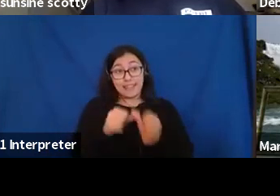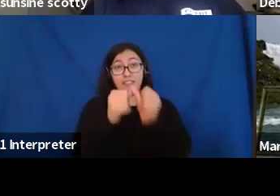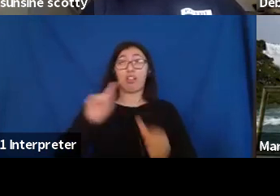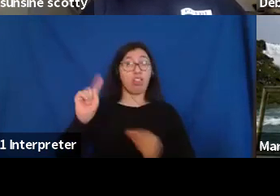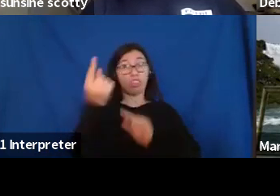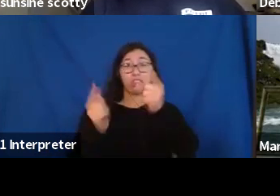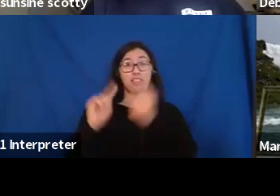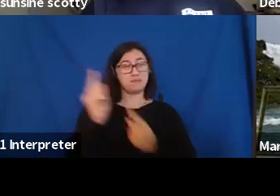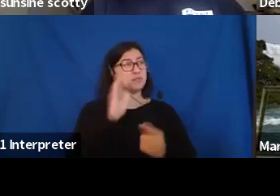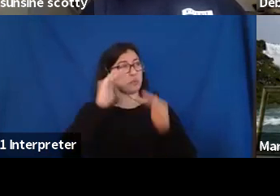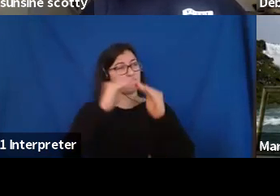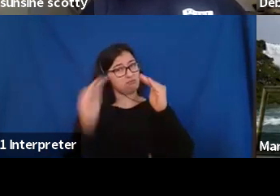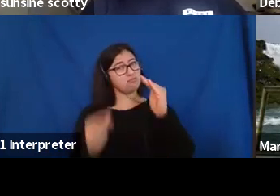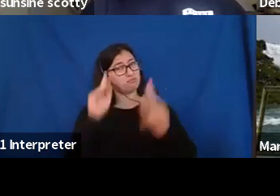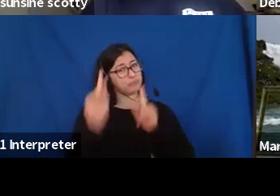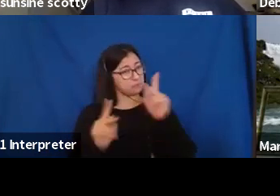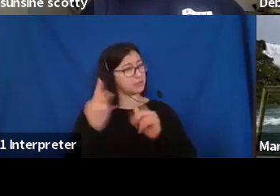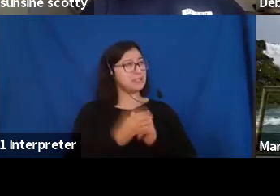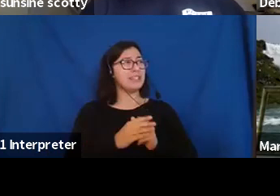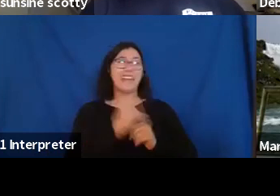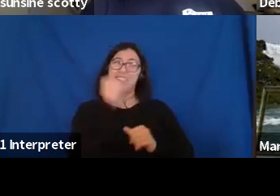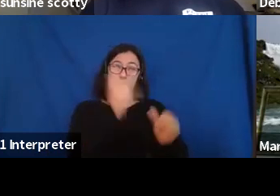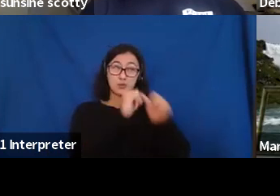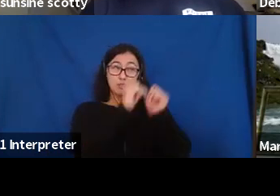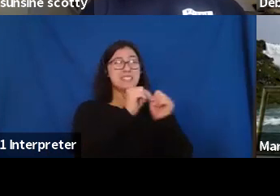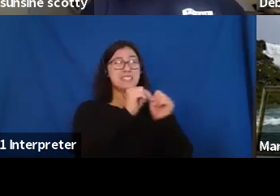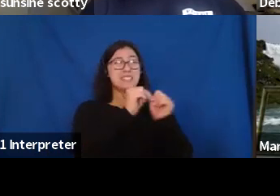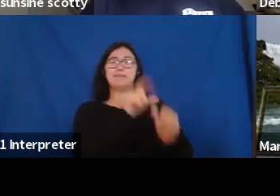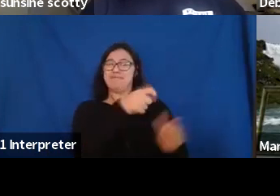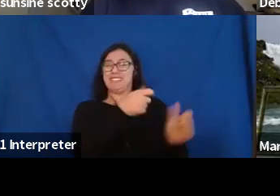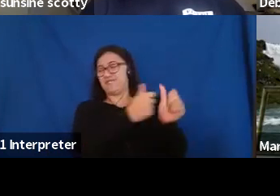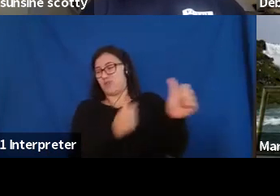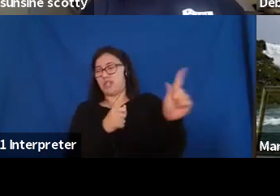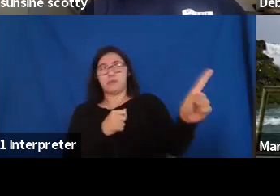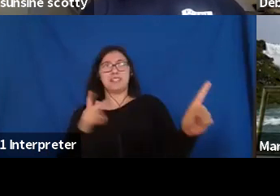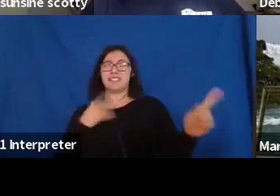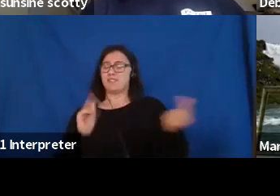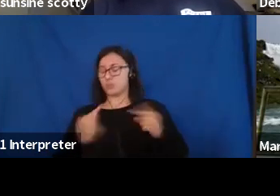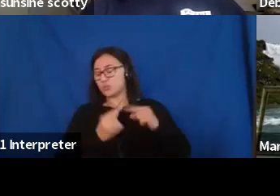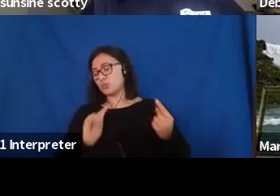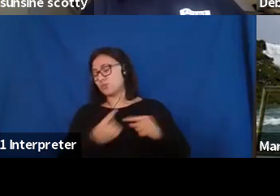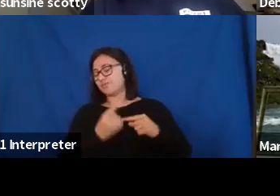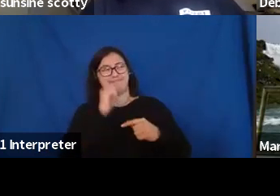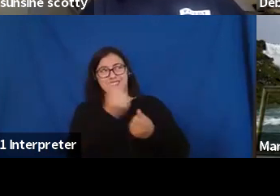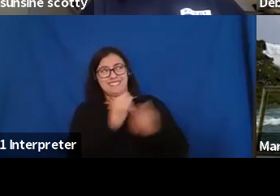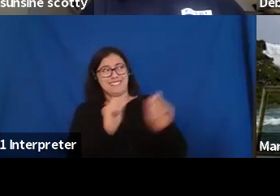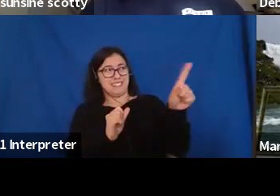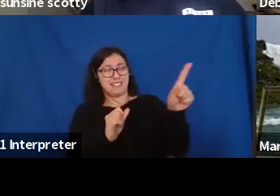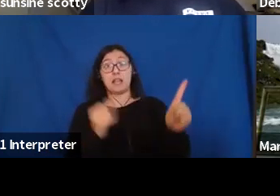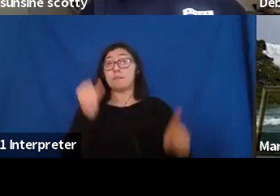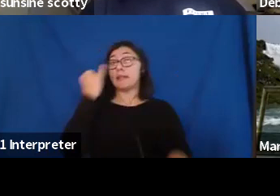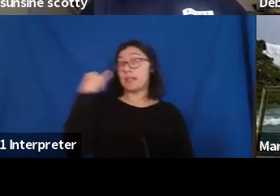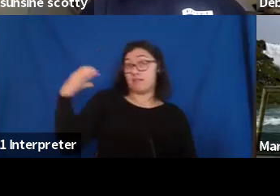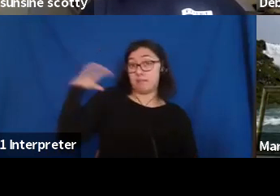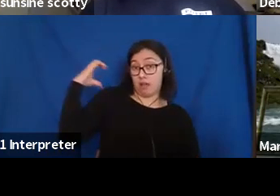Or if you keep doing that, I'm going to need to keep a distance from you because it's painful. And if I'm your boss, there will be consequences. Like,